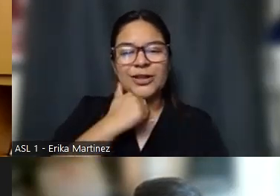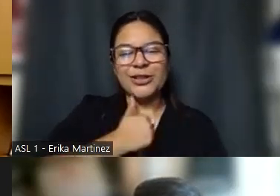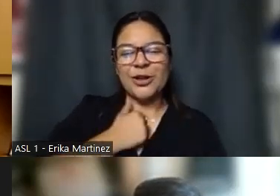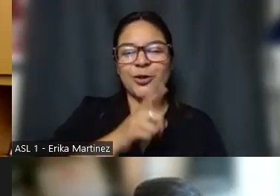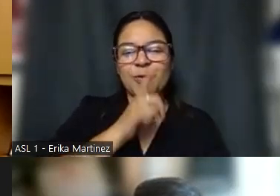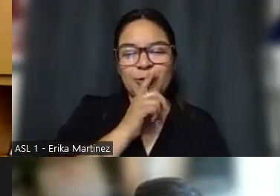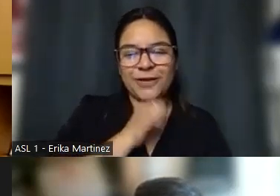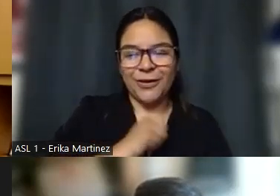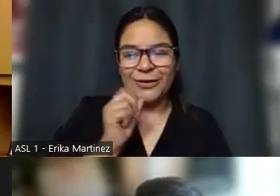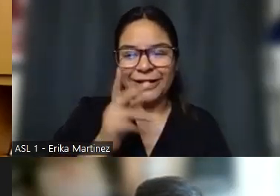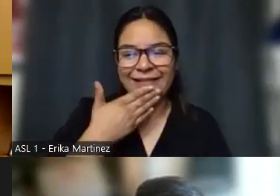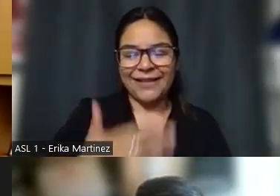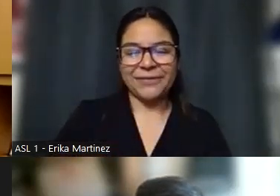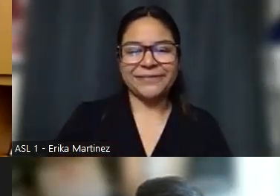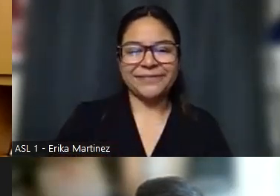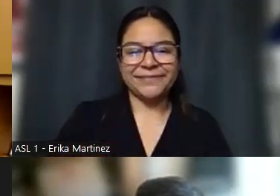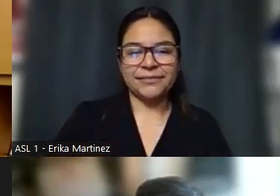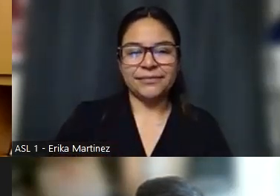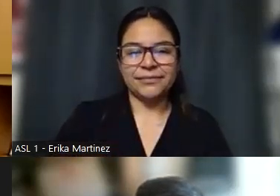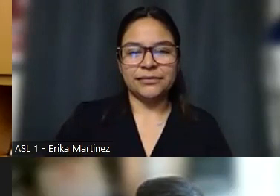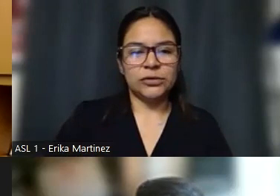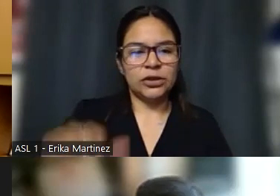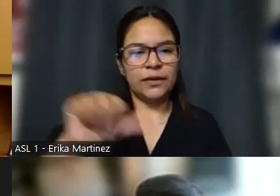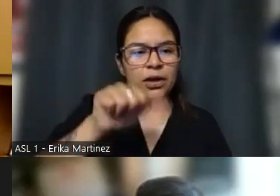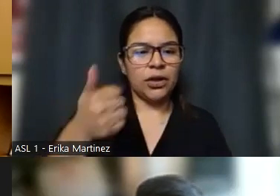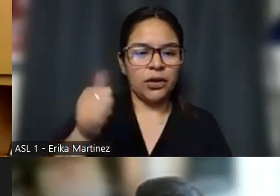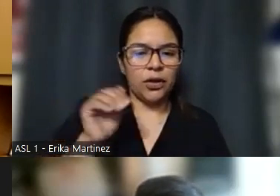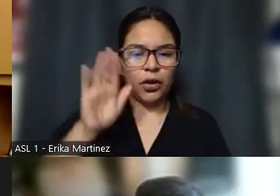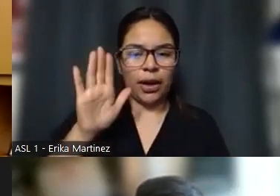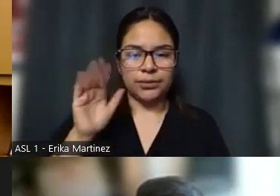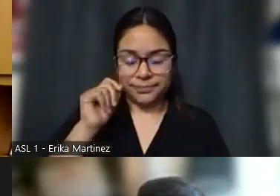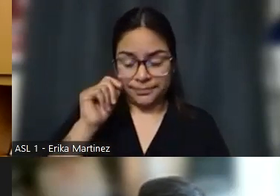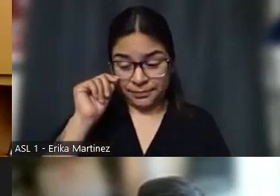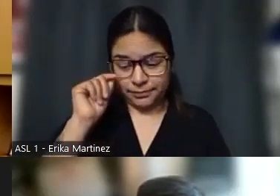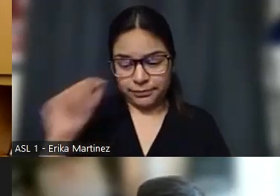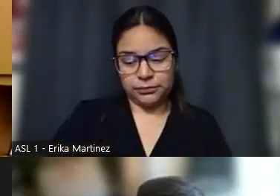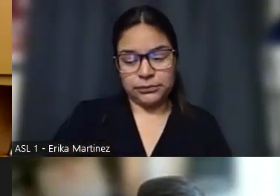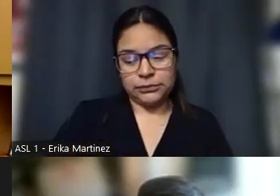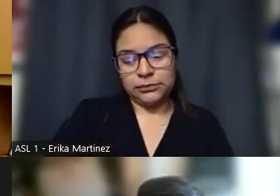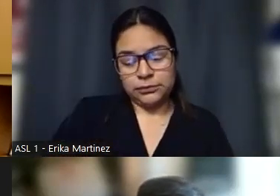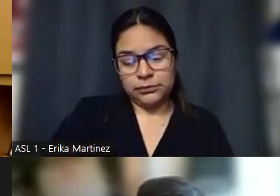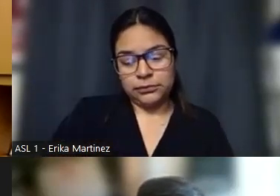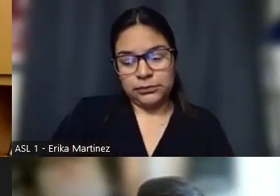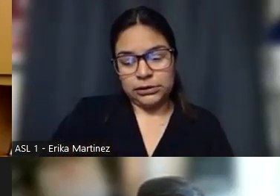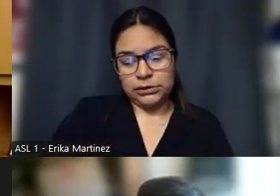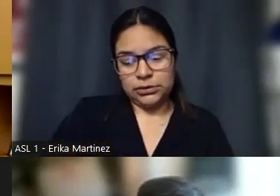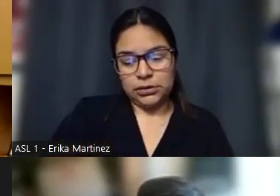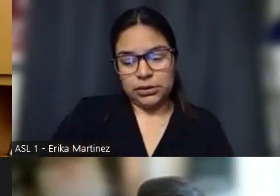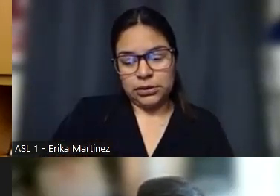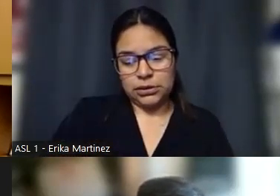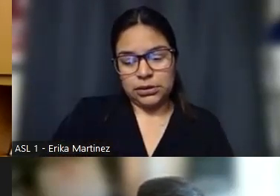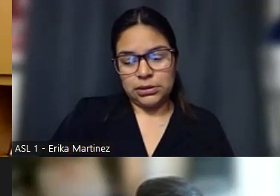I'm good for now. Thank you. It looks like you have another hand up, though. So,